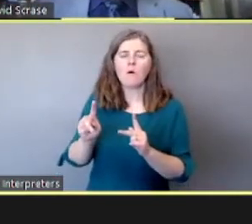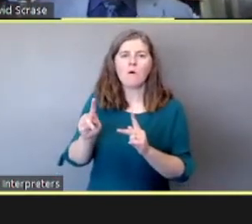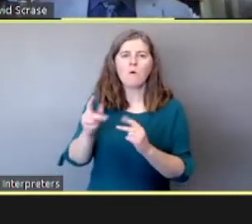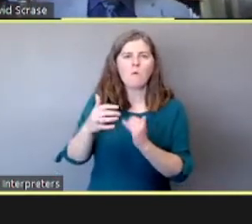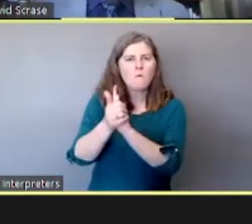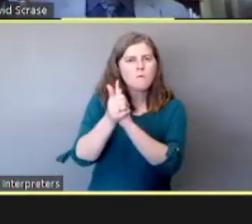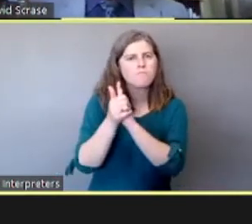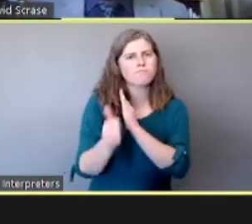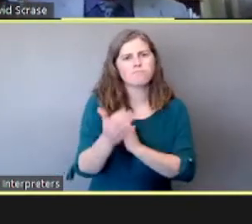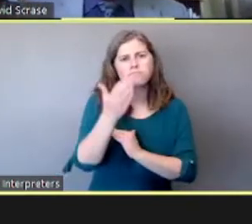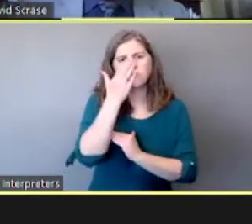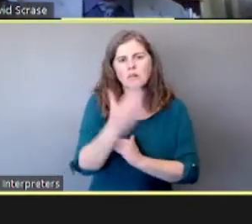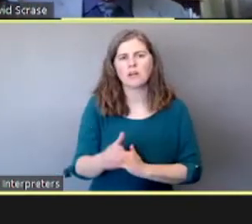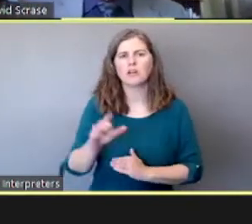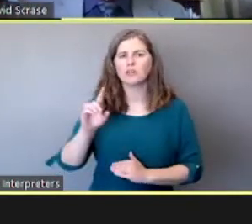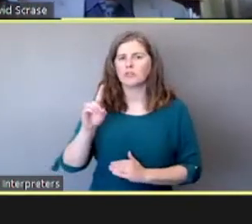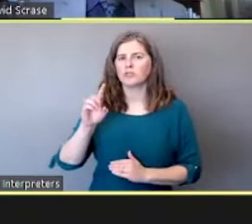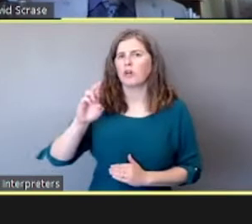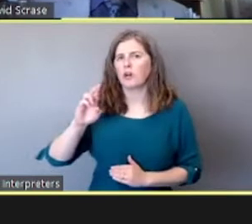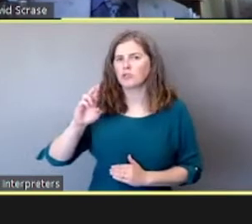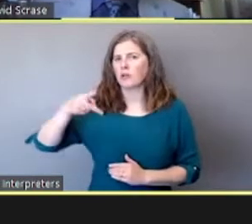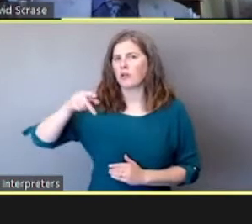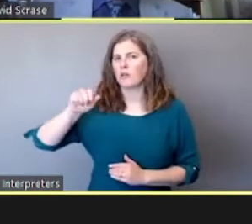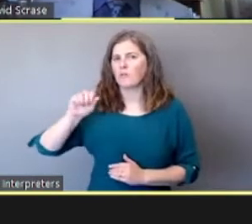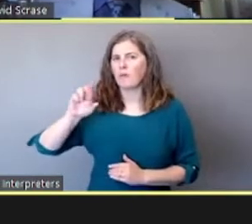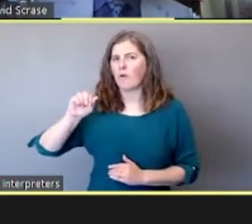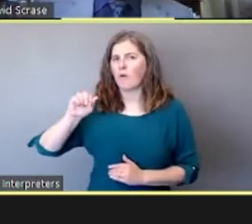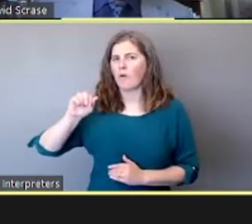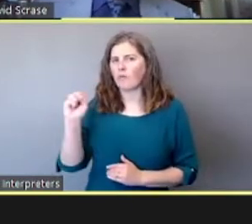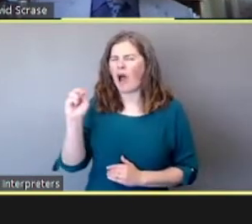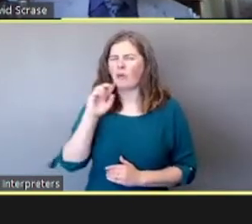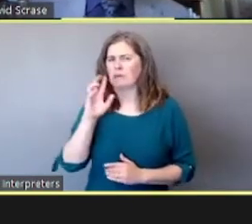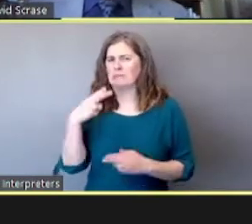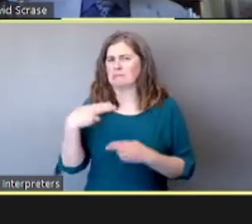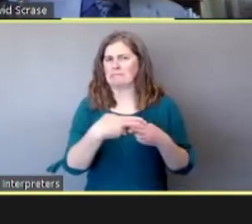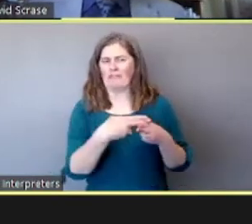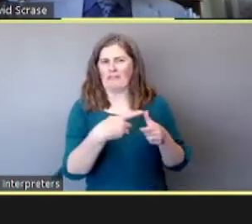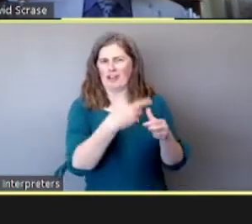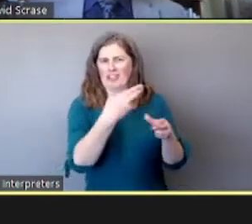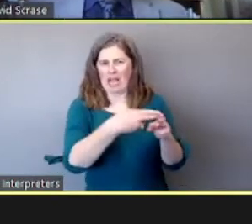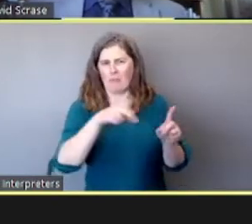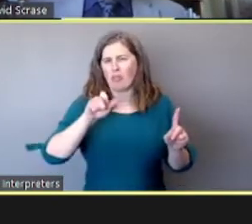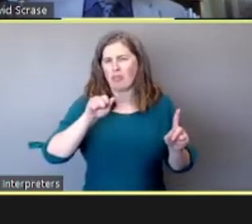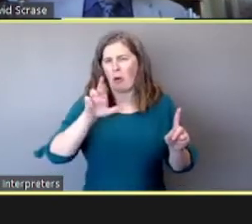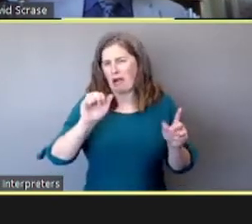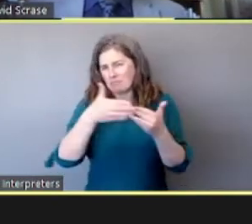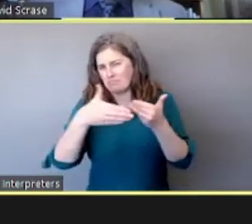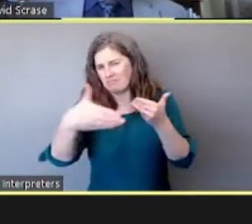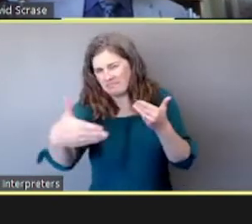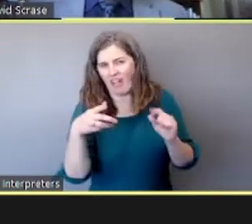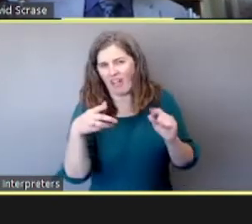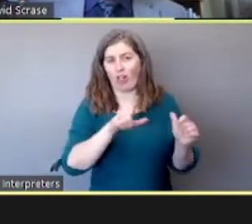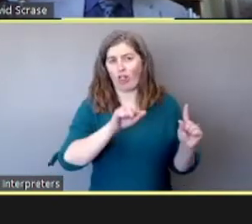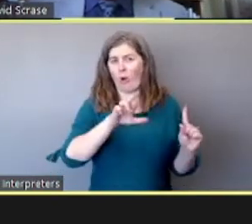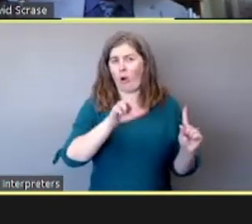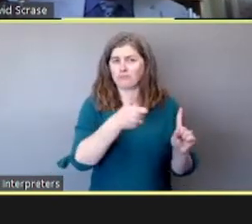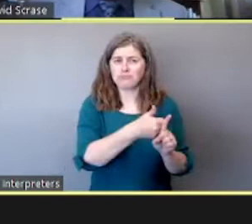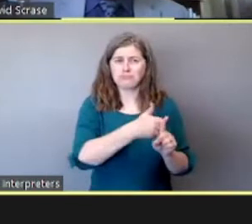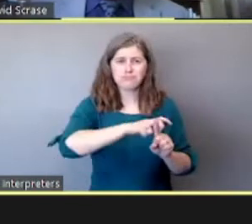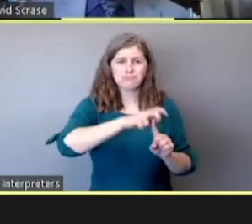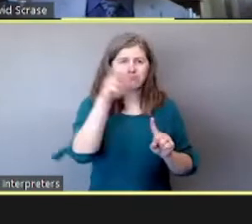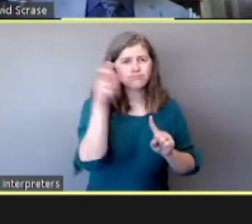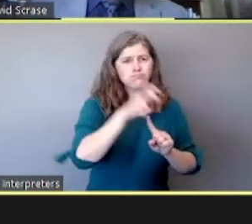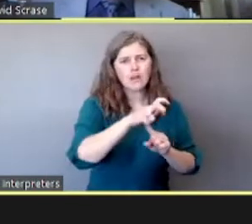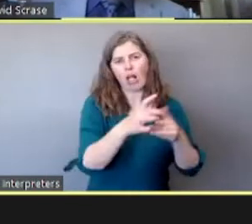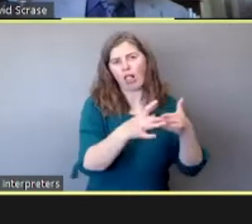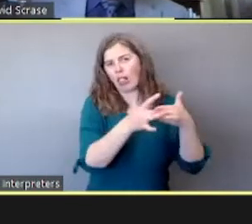and Dr. Chanchin Parajon, whom I'm going to call Laura for the rest of this, is one of them. She's really led the